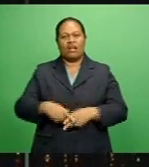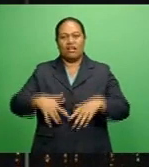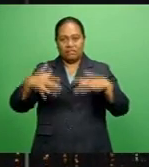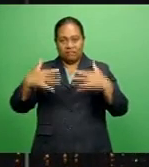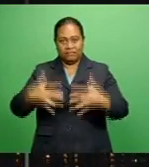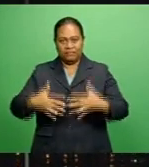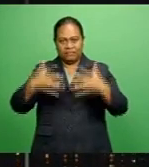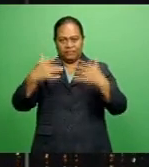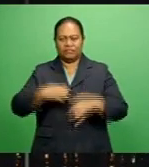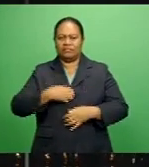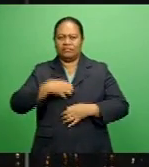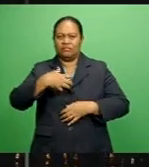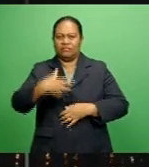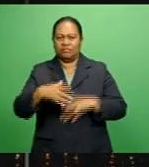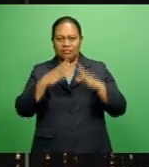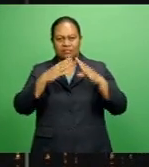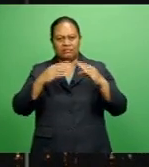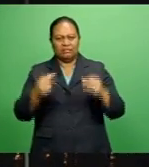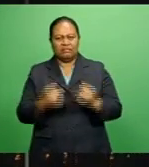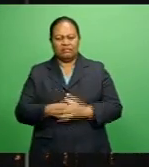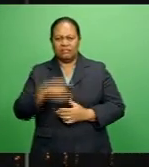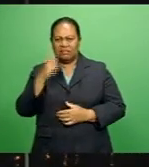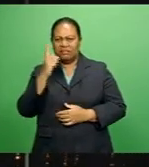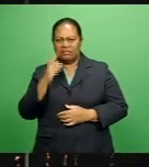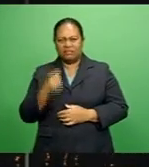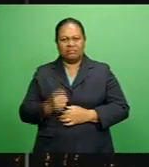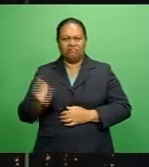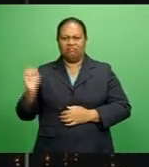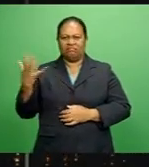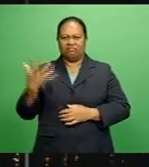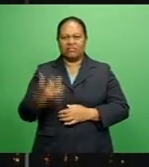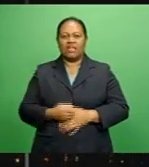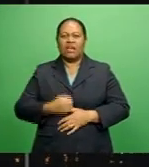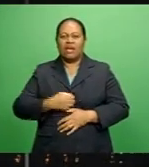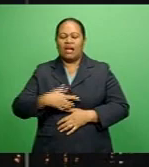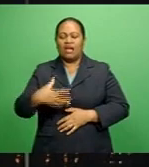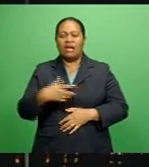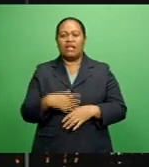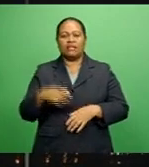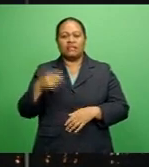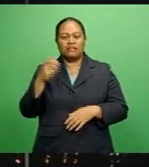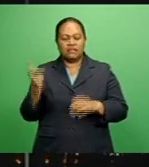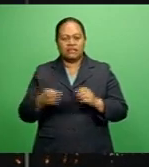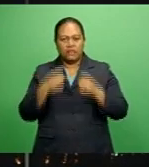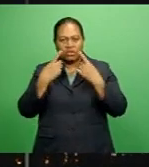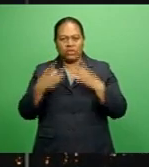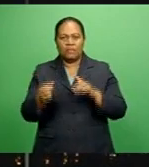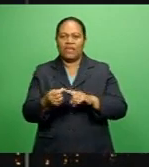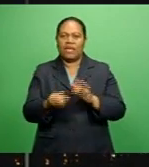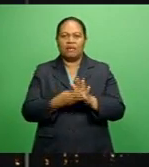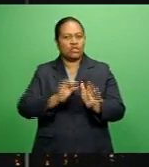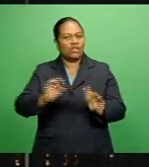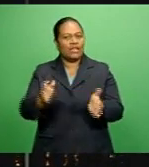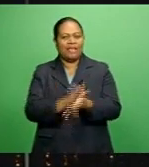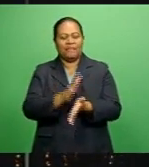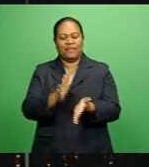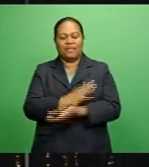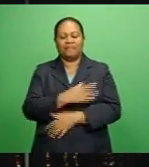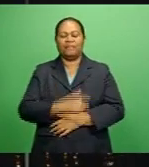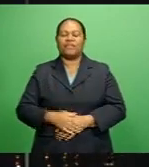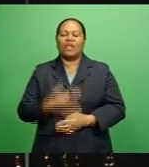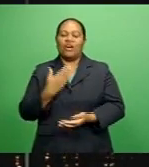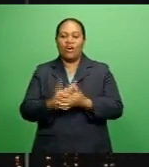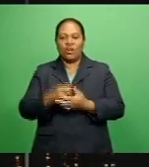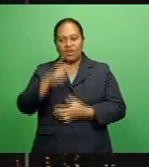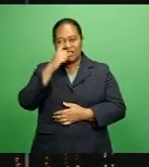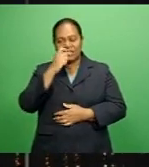young sexual perpetrators, and lack of male participation disappoints minister. For these stories and others, you can tune in daily to our sister